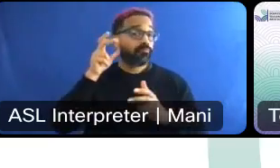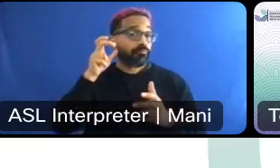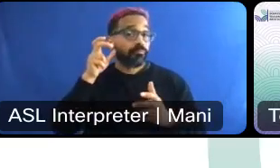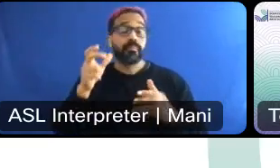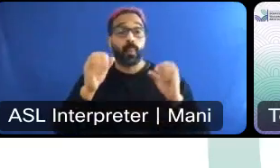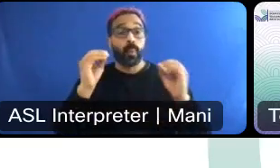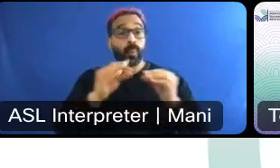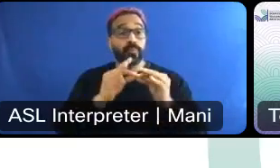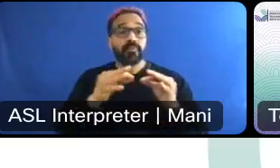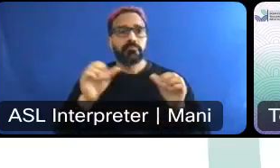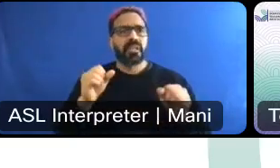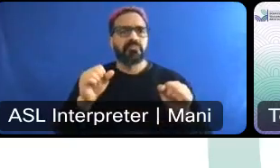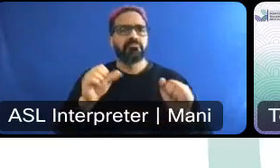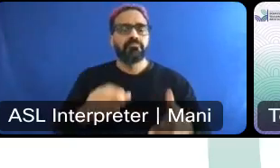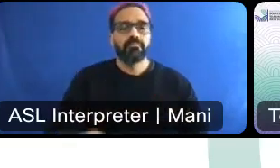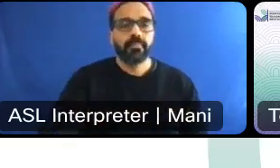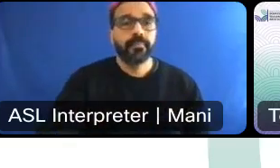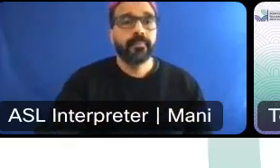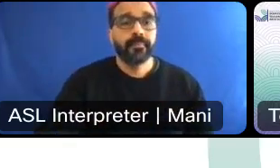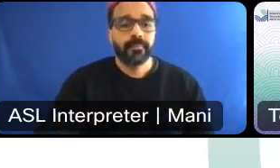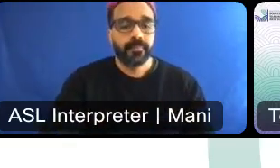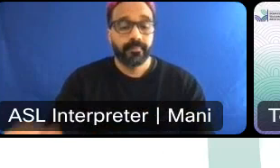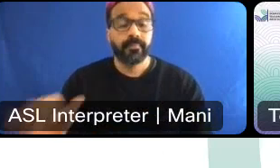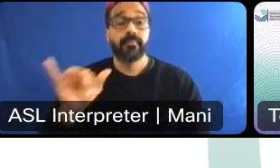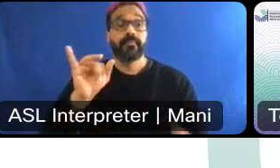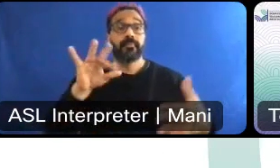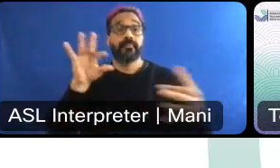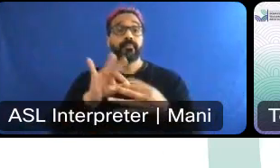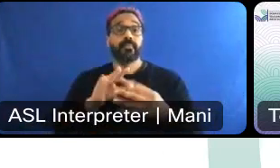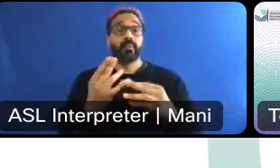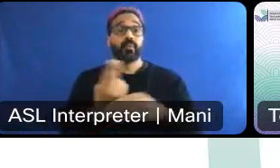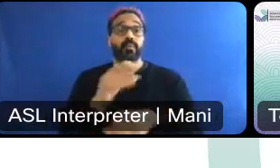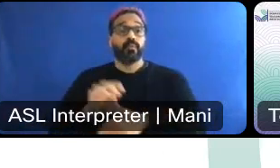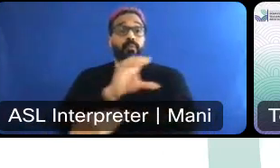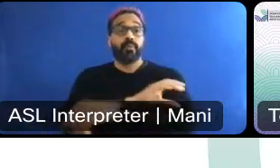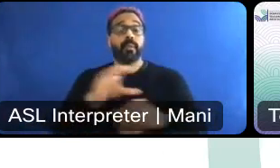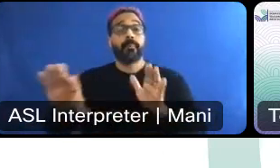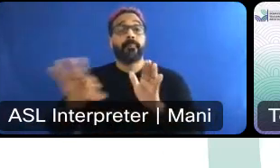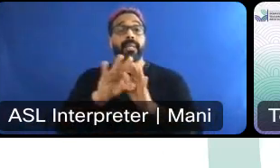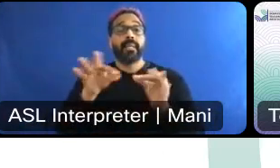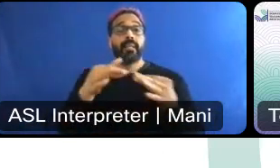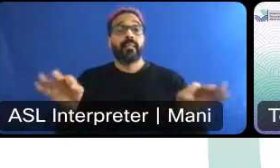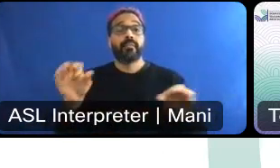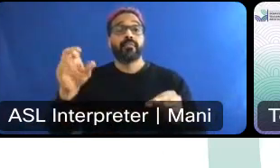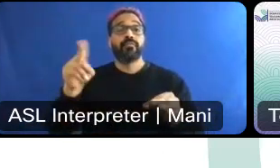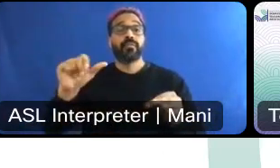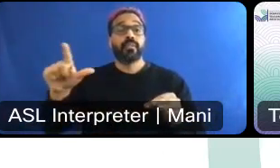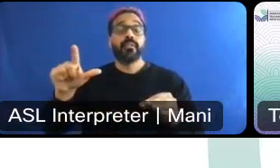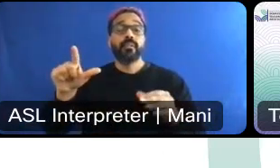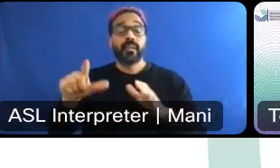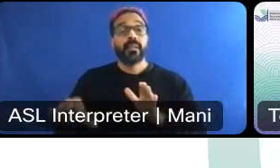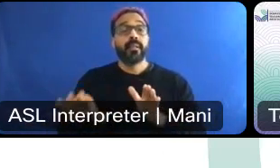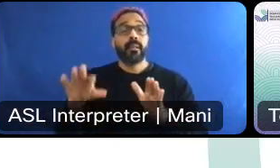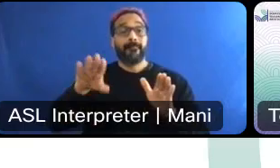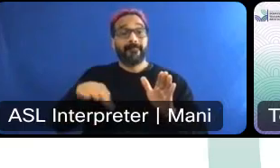For people connecting through a computer, you can choose your language channel by clicking on the interpretation icon to the bottom left